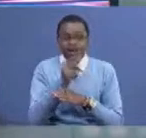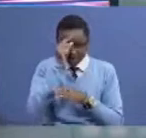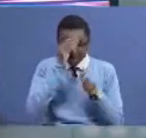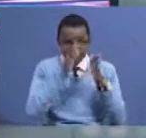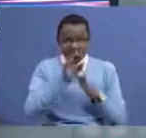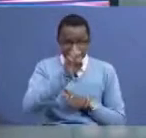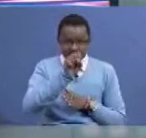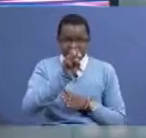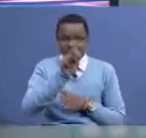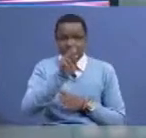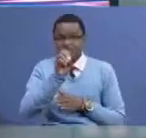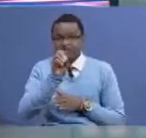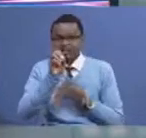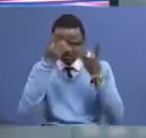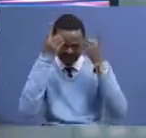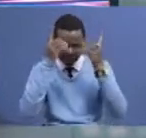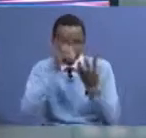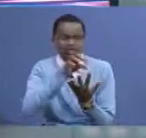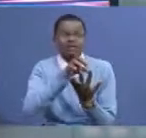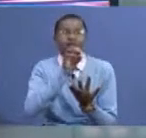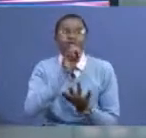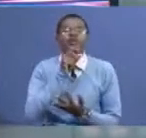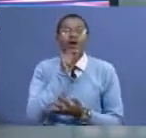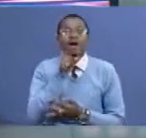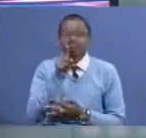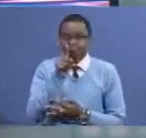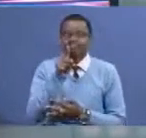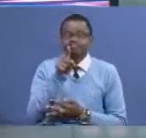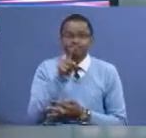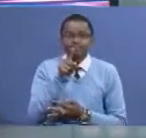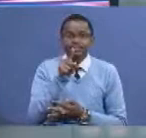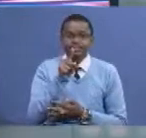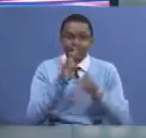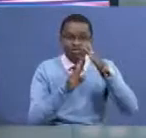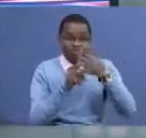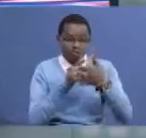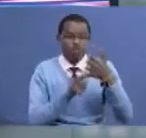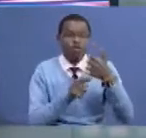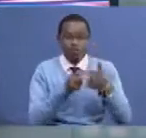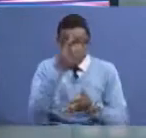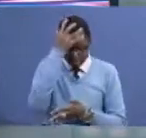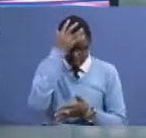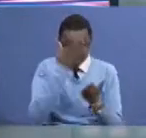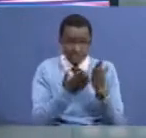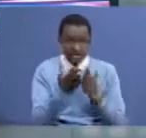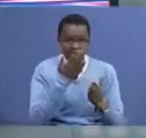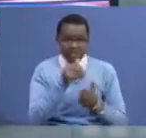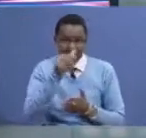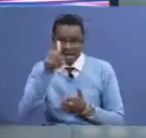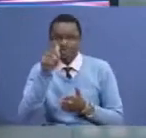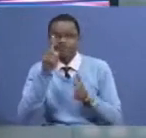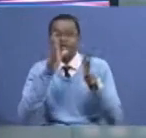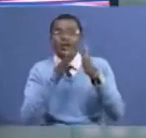Governor Mike Mbuvi Sonko actually decided to nominate him as his deputy. Let's take a look at what Miguna Miguna and perhaps the rest of